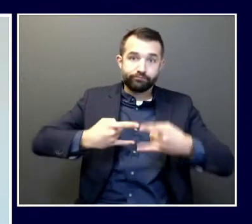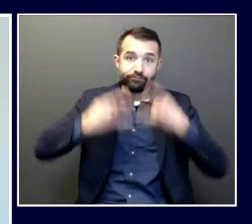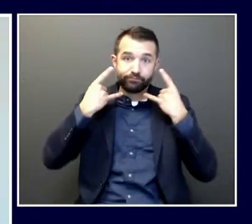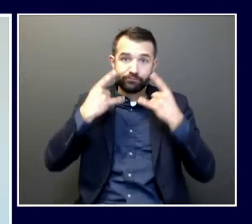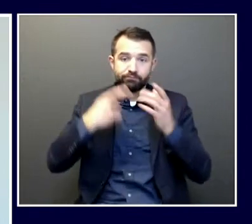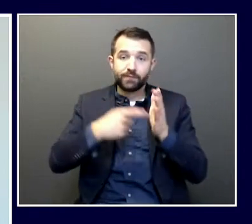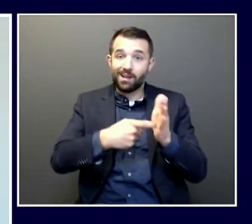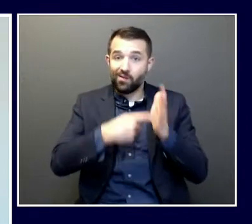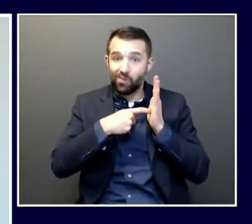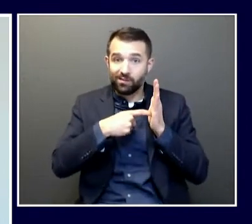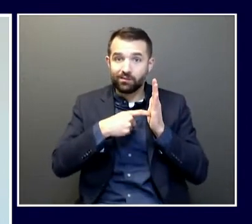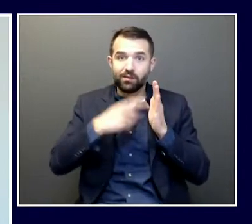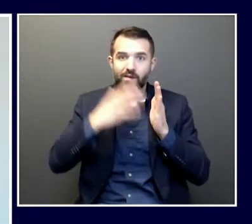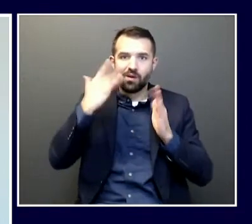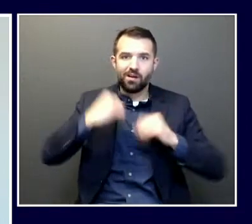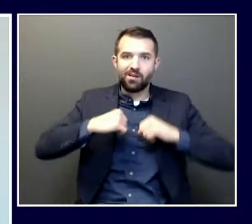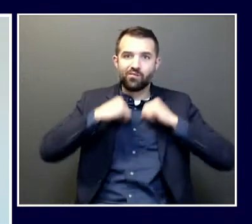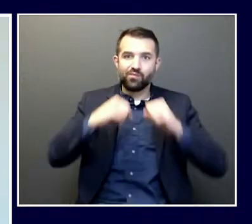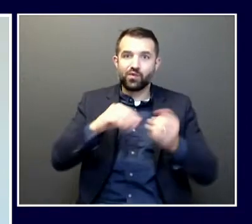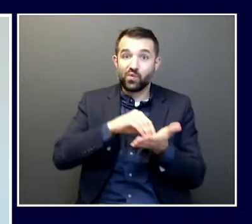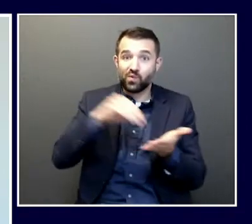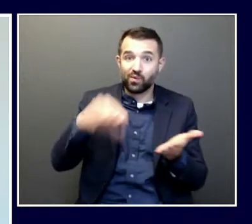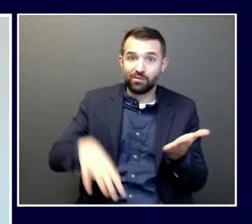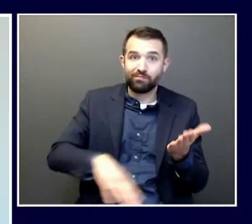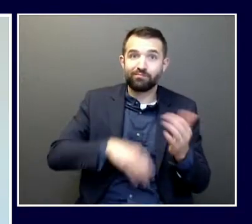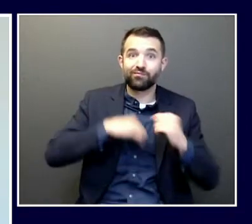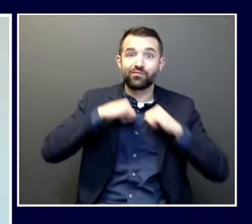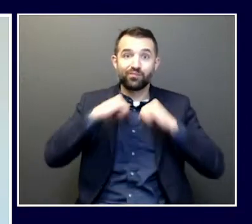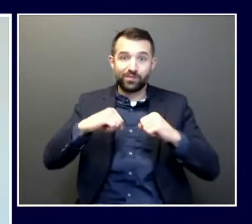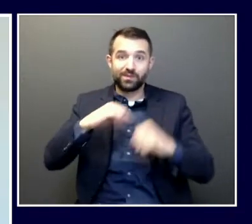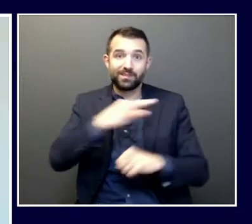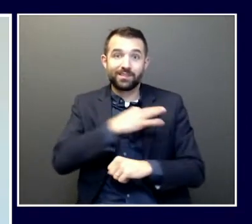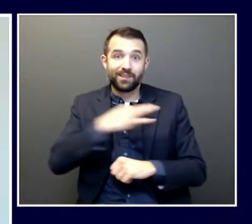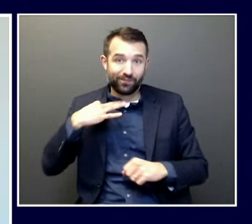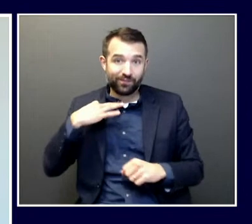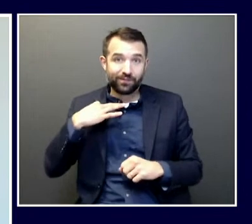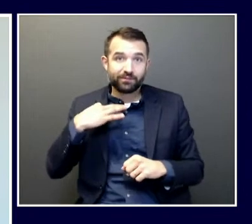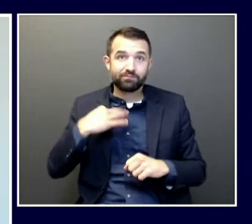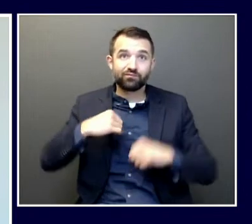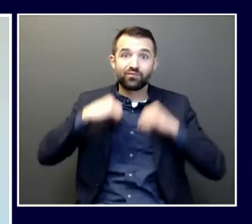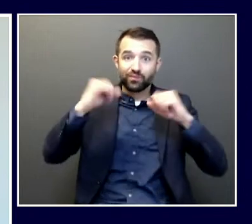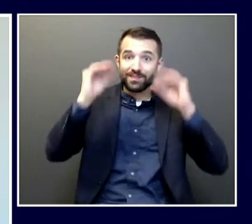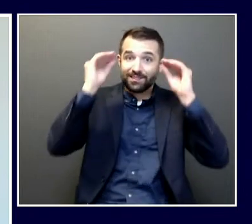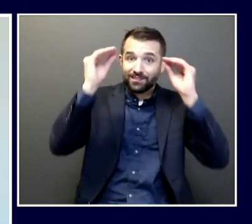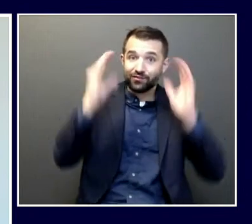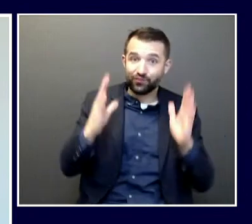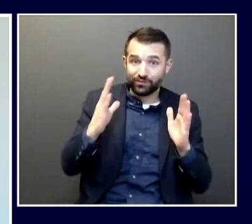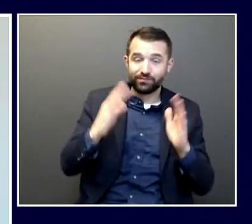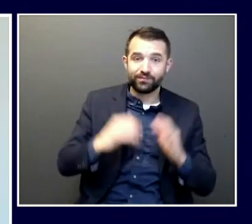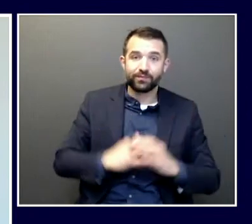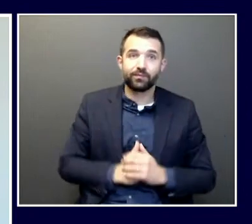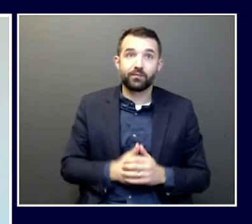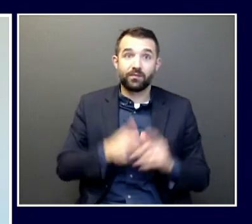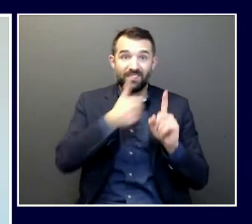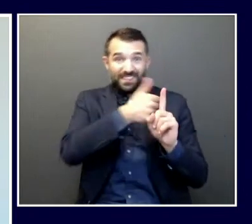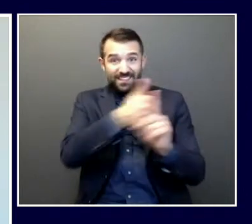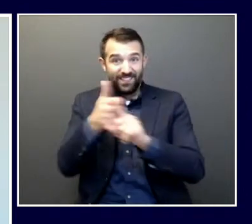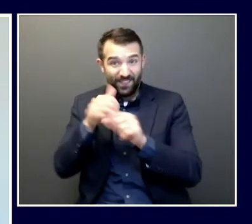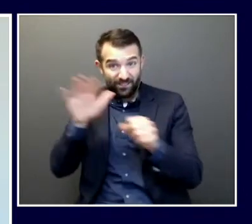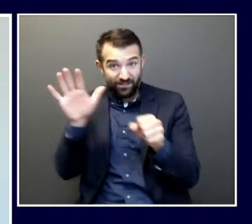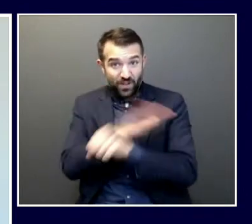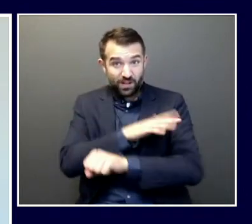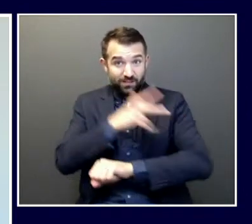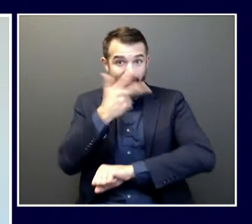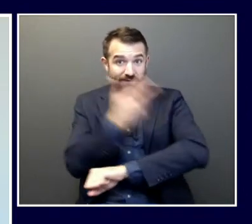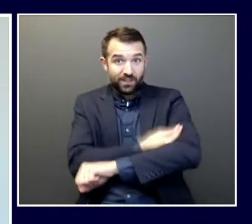staff, and teachers safe in schools. And as a reminder, people who are fully vaccinated, even if they're a close